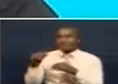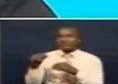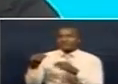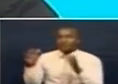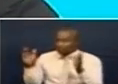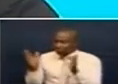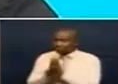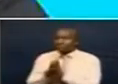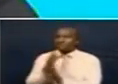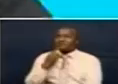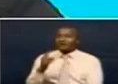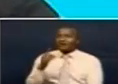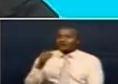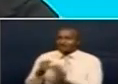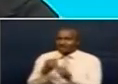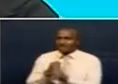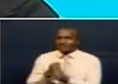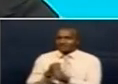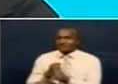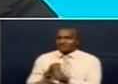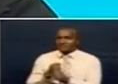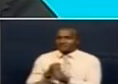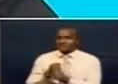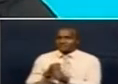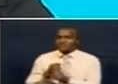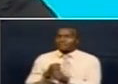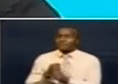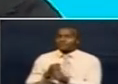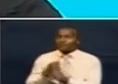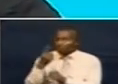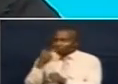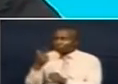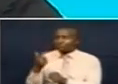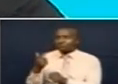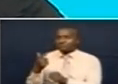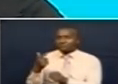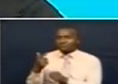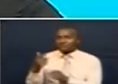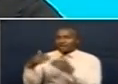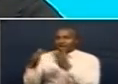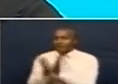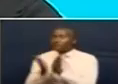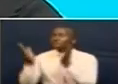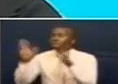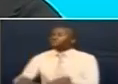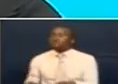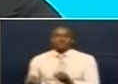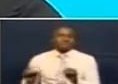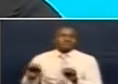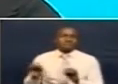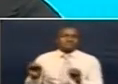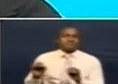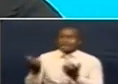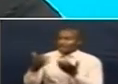almost 100 years, if you add them together, and who have been part, because companies don't just collapse. Companies